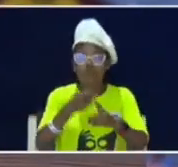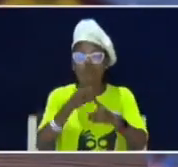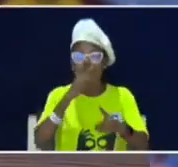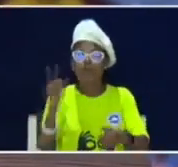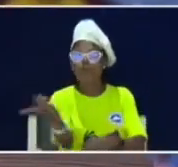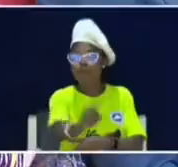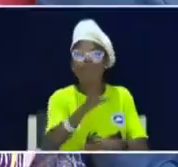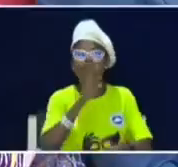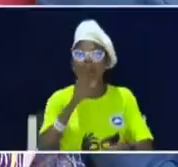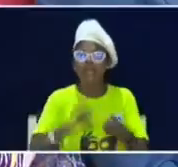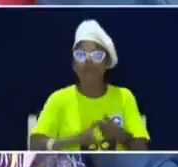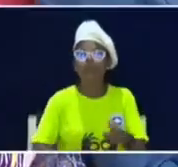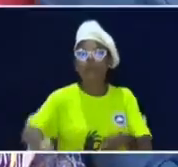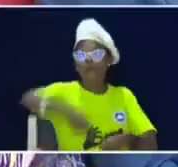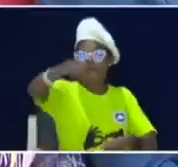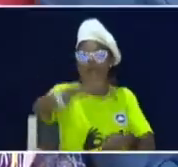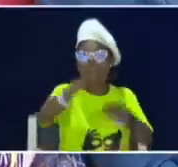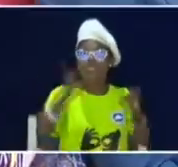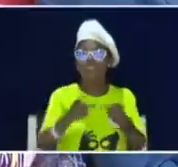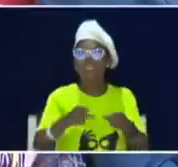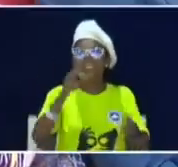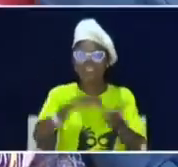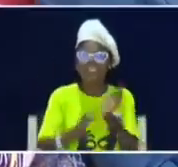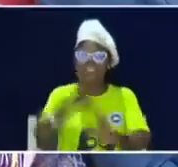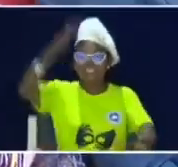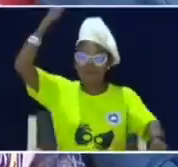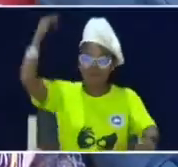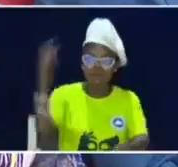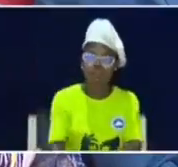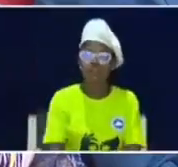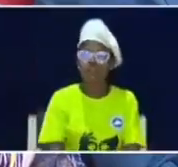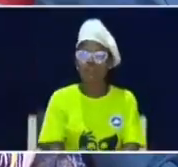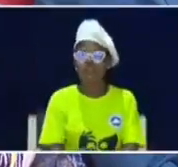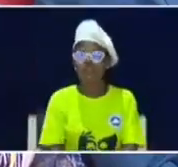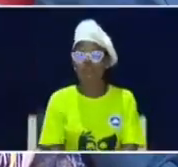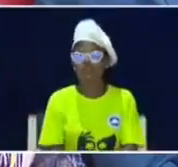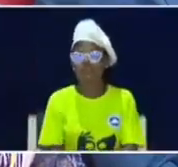locate you tonight in the name of Jesus.